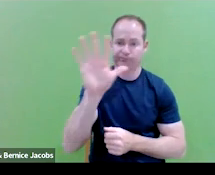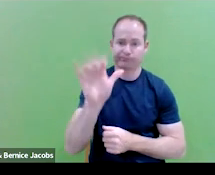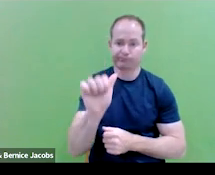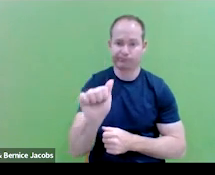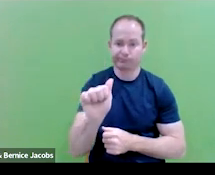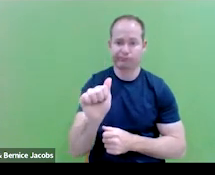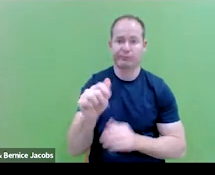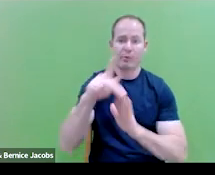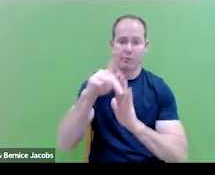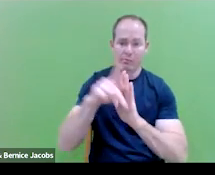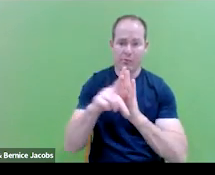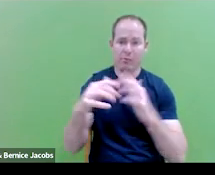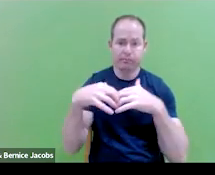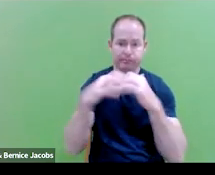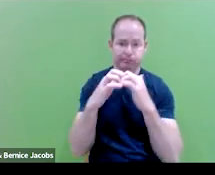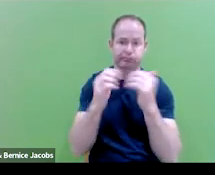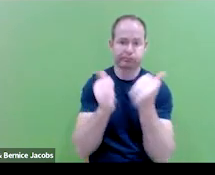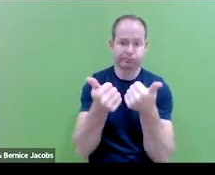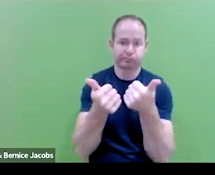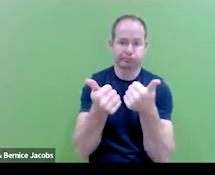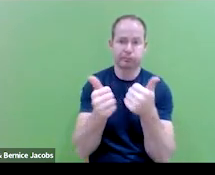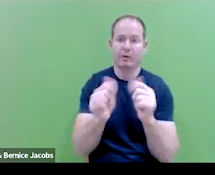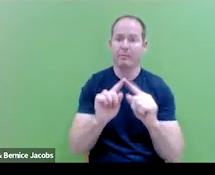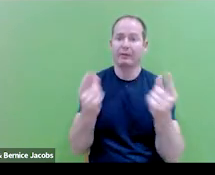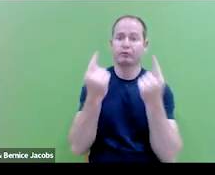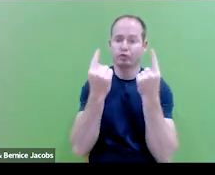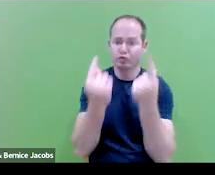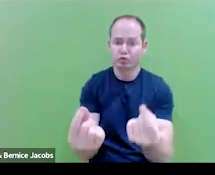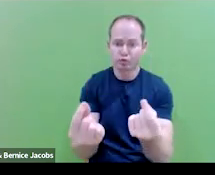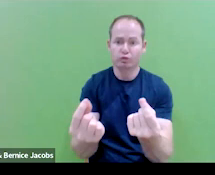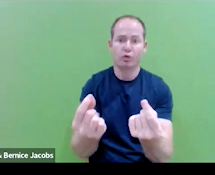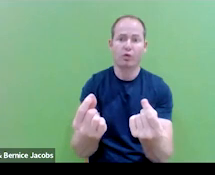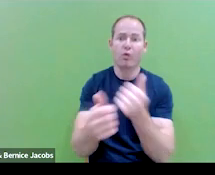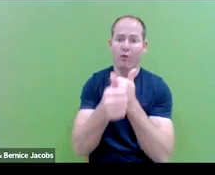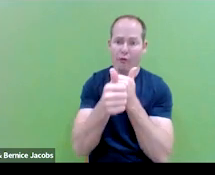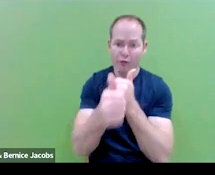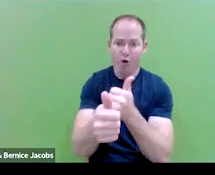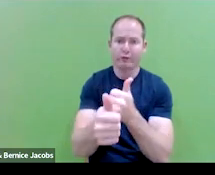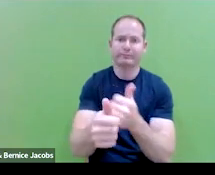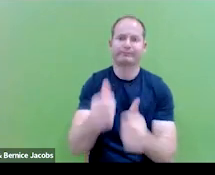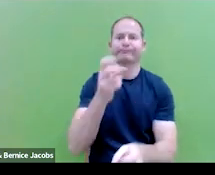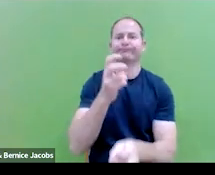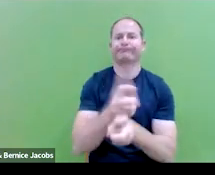the policies, but implementation is absolutely lacking. And